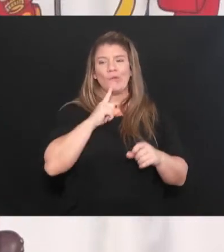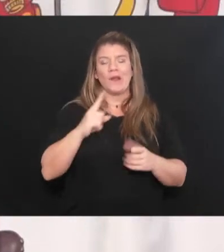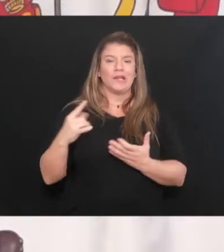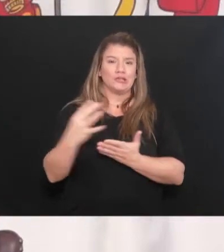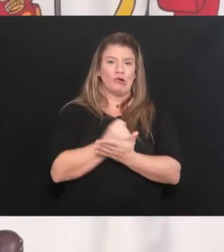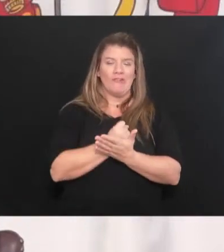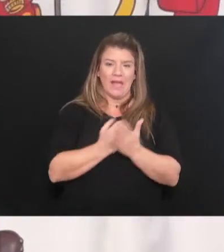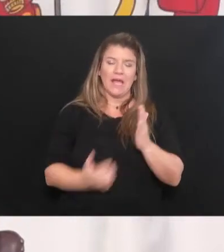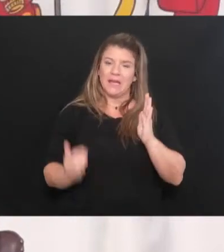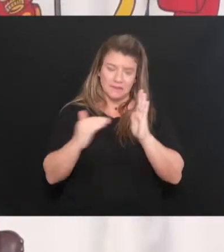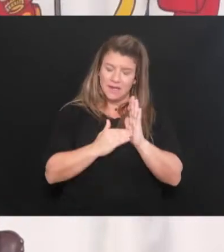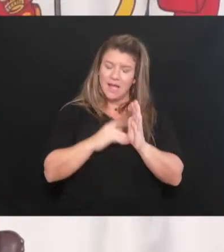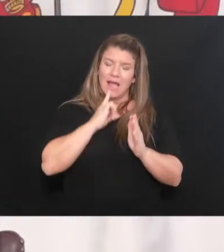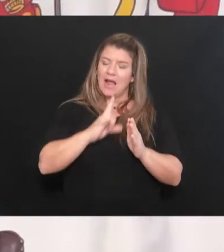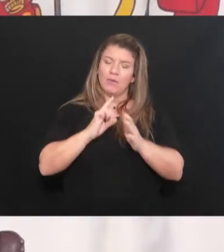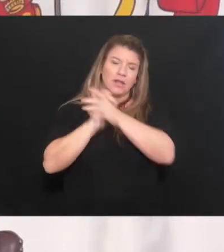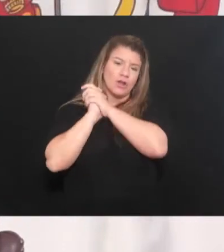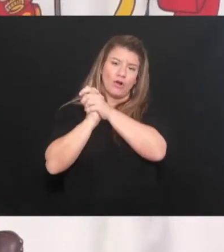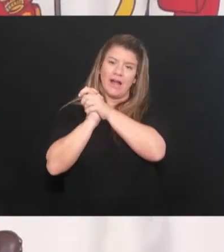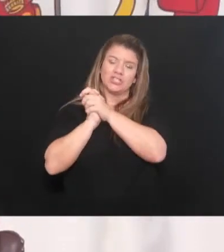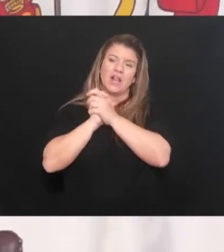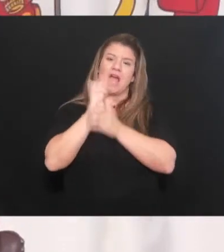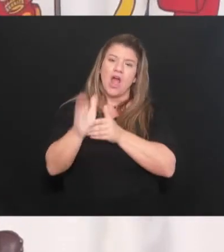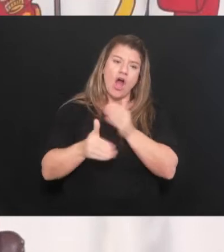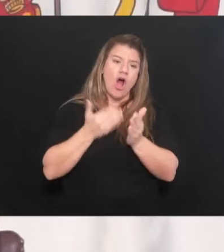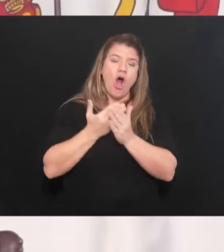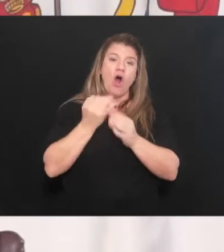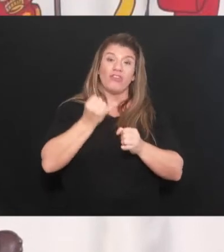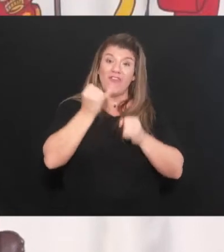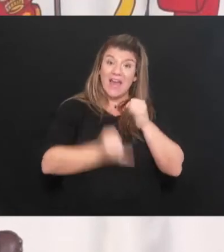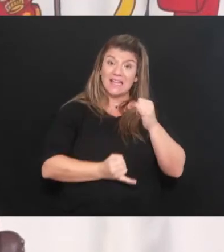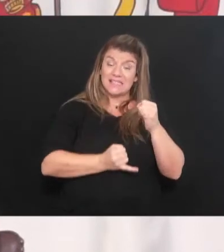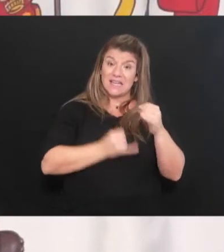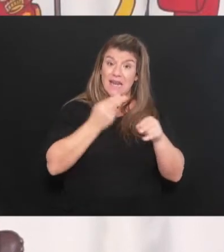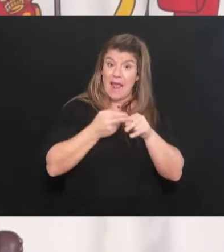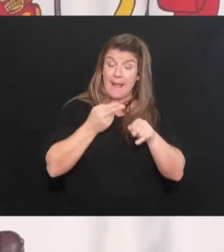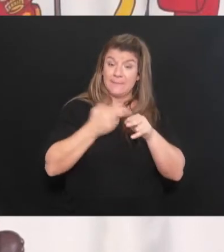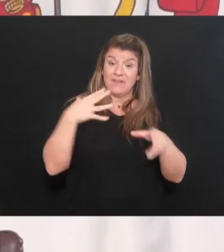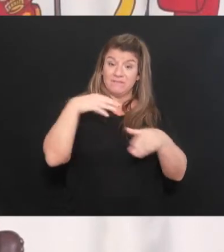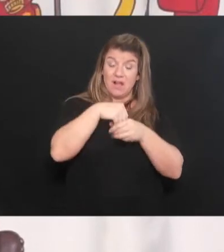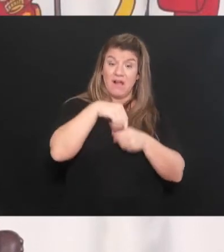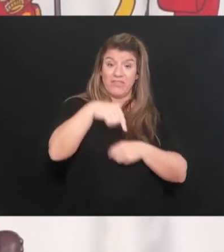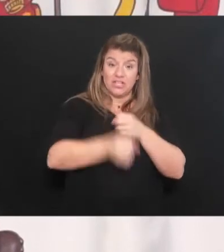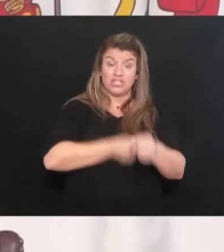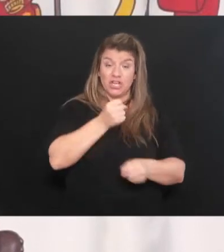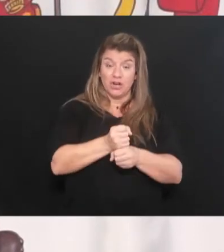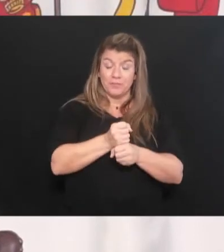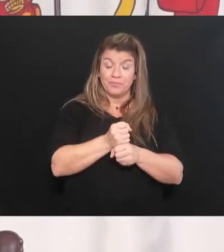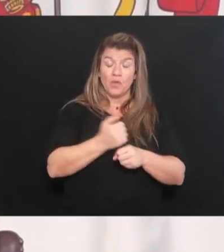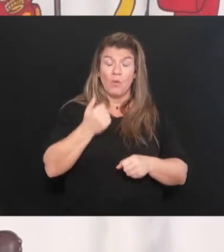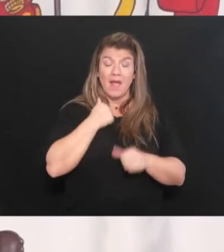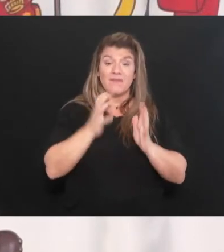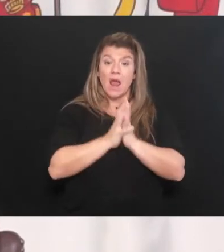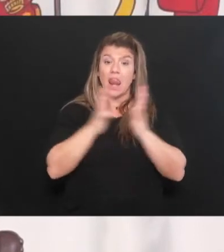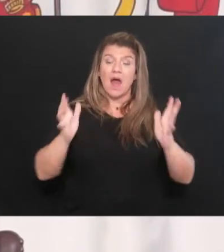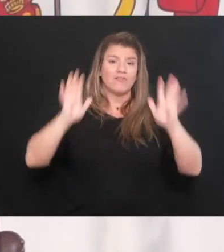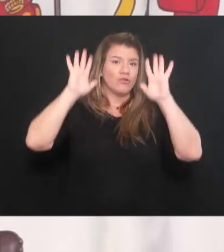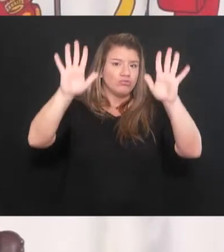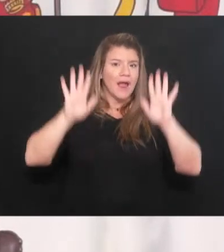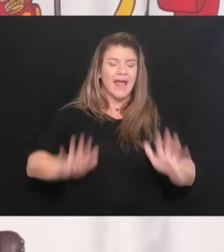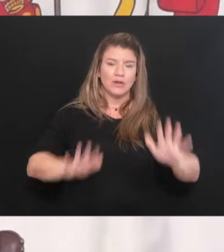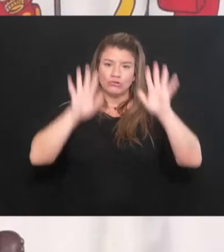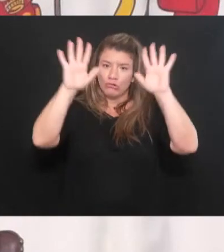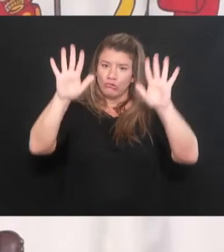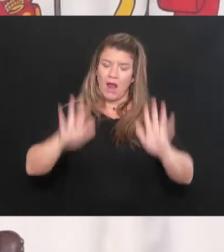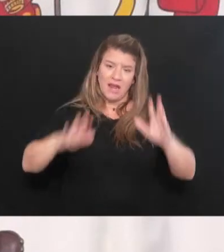deserving. Again, I congratulate all the finalists, that were involved this year. We got a lot of great teachers